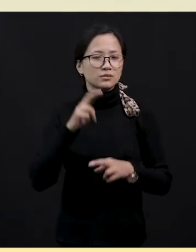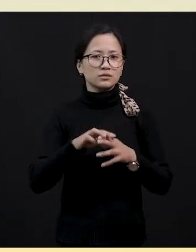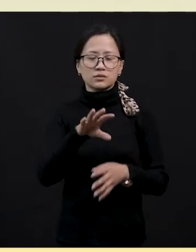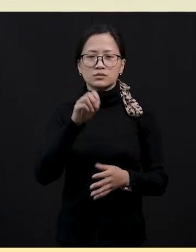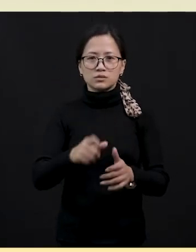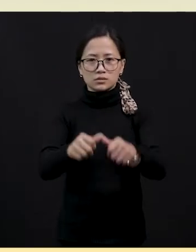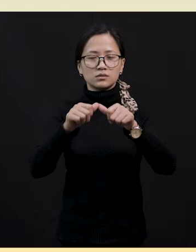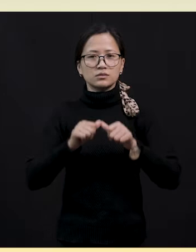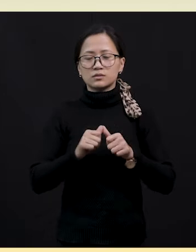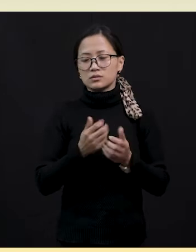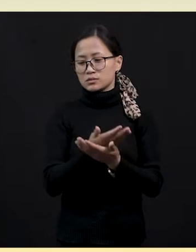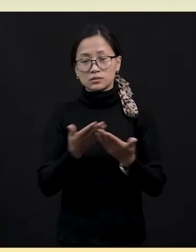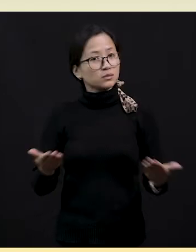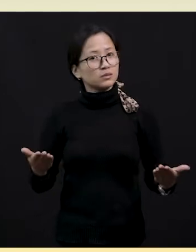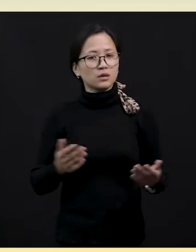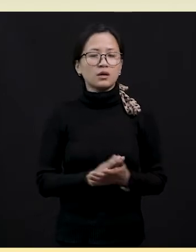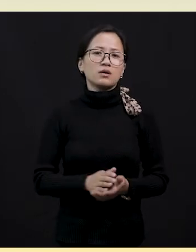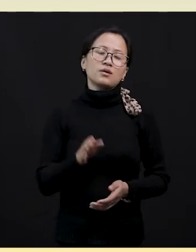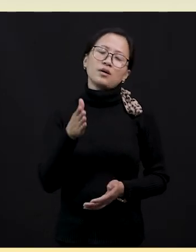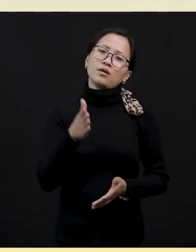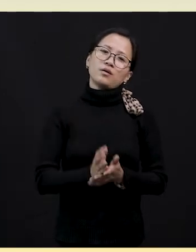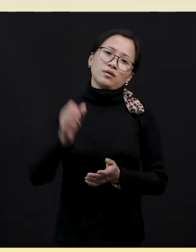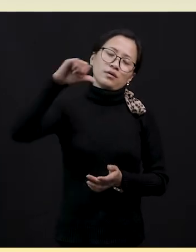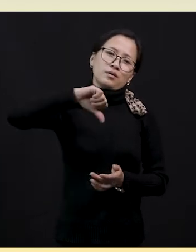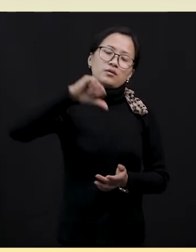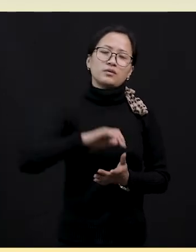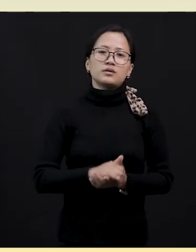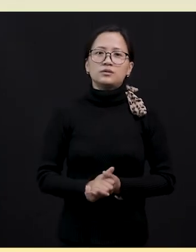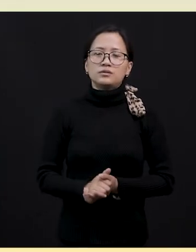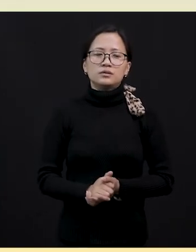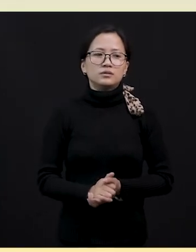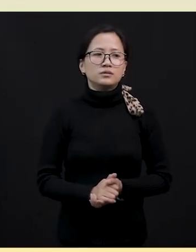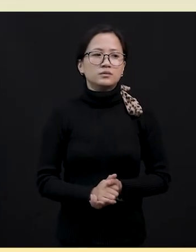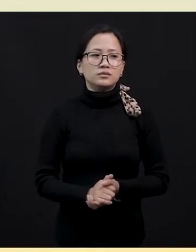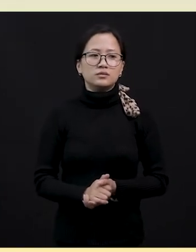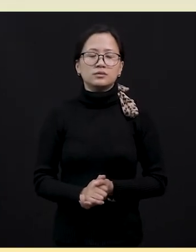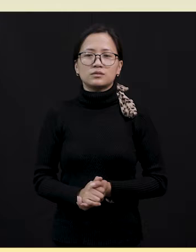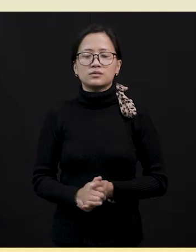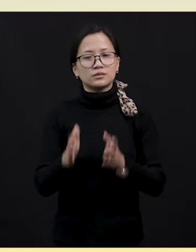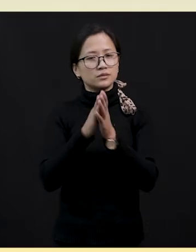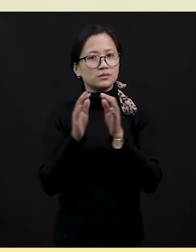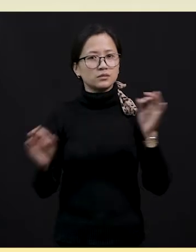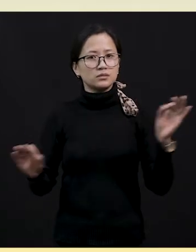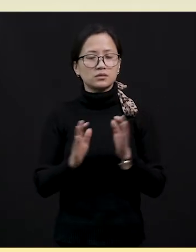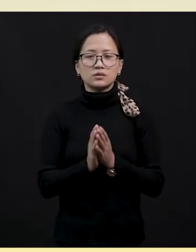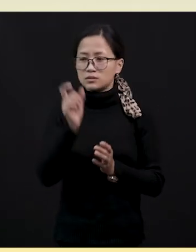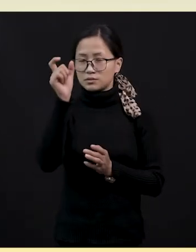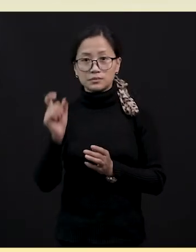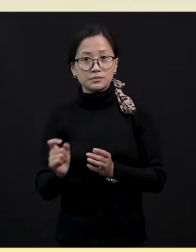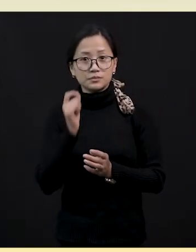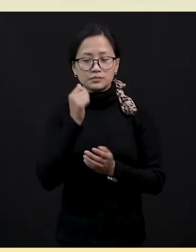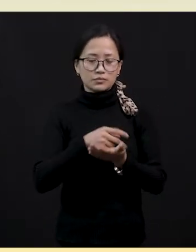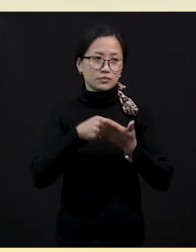those answers to those 3 things, he will never ever fail in this world. So the story's author